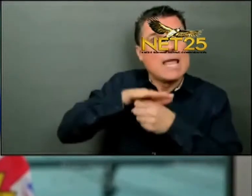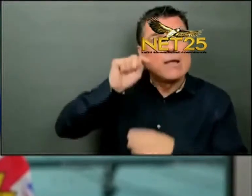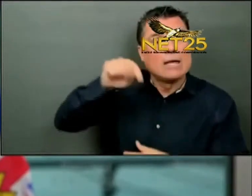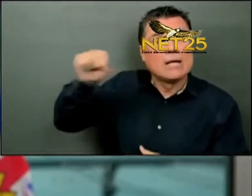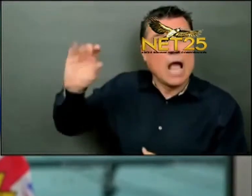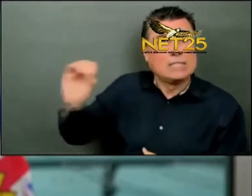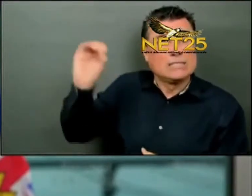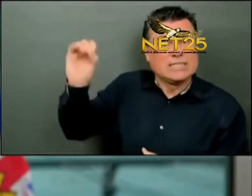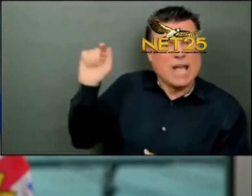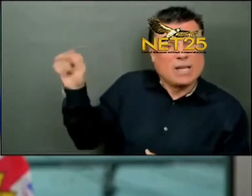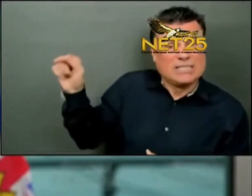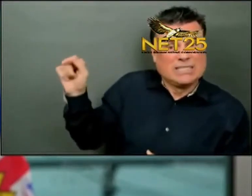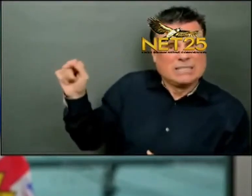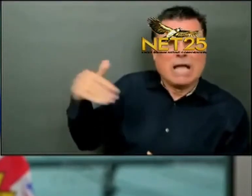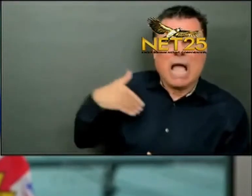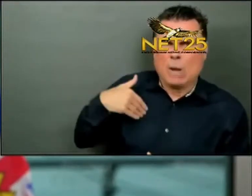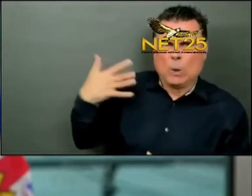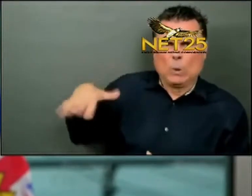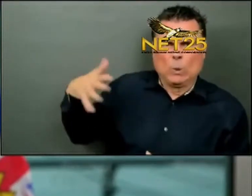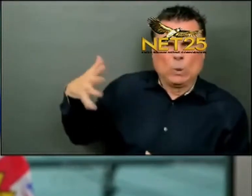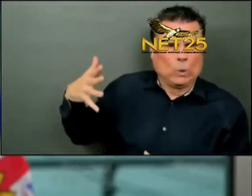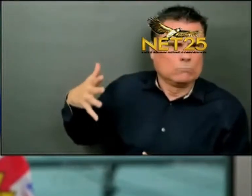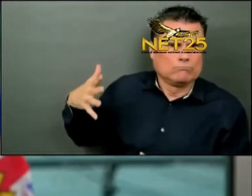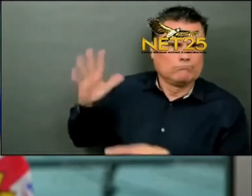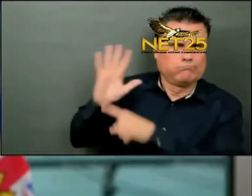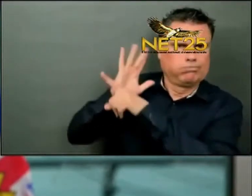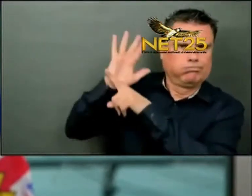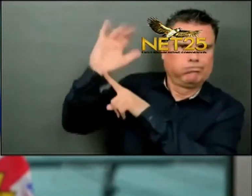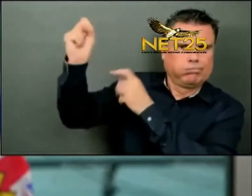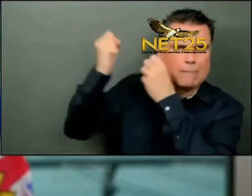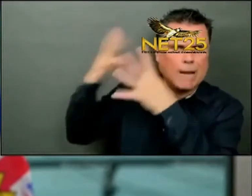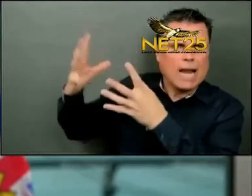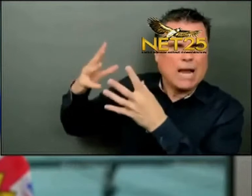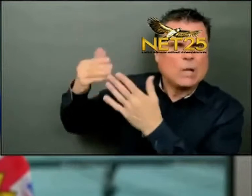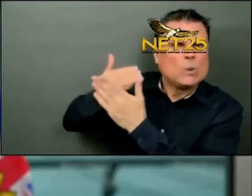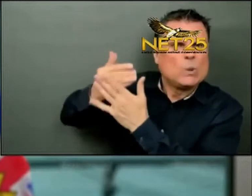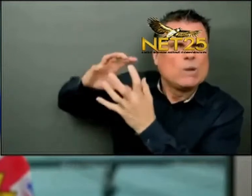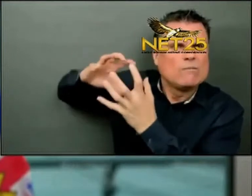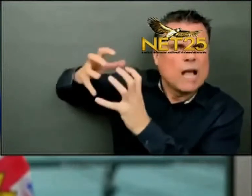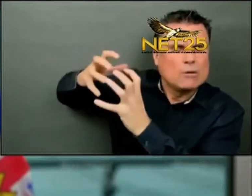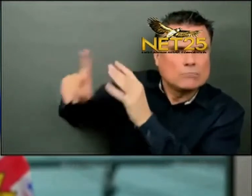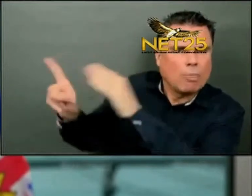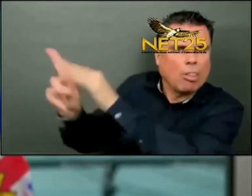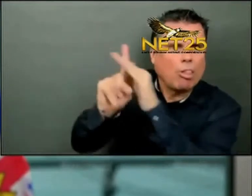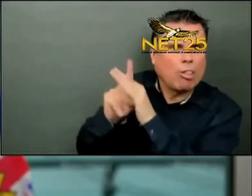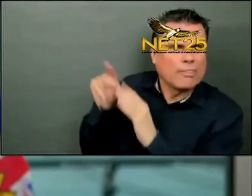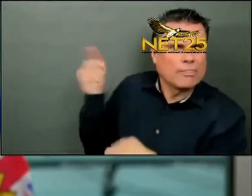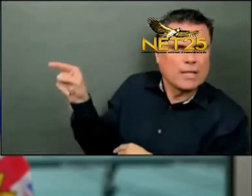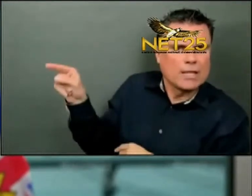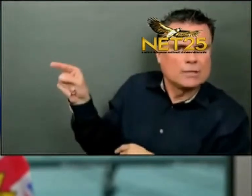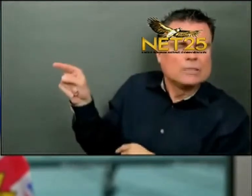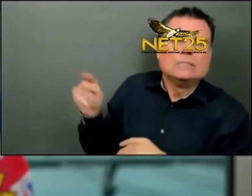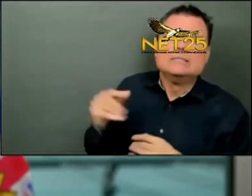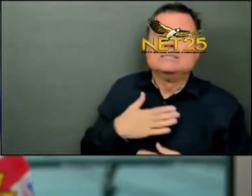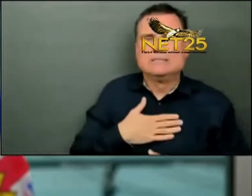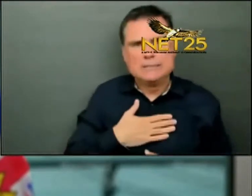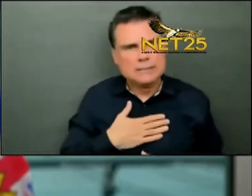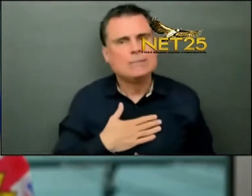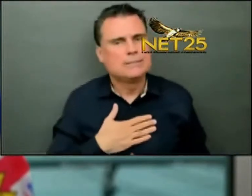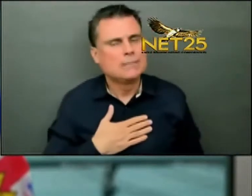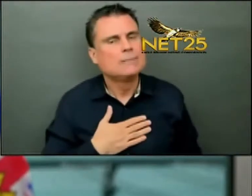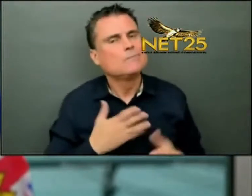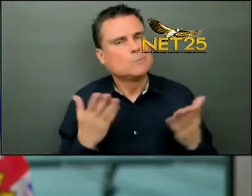still travel back and forth. It comes back to, you know, the fundamental thing that we know about this virus. It's transmitted